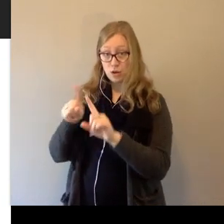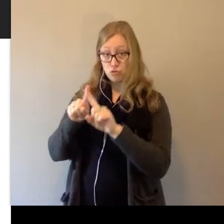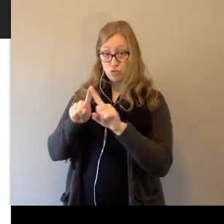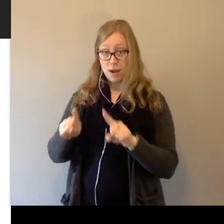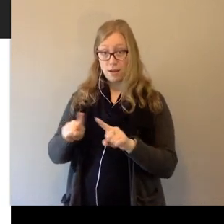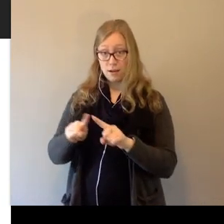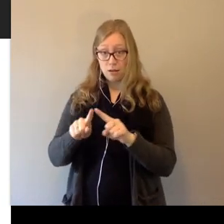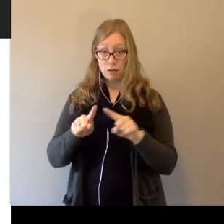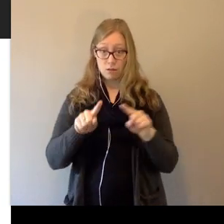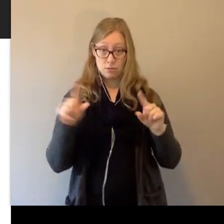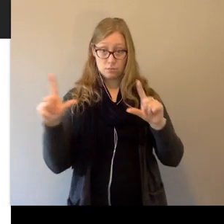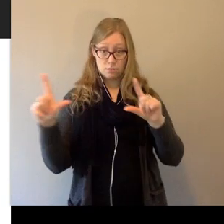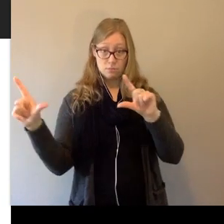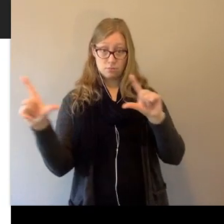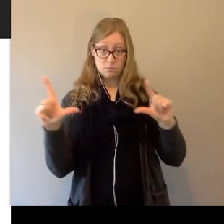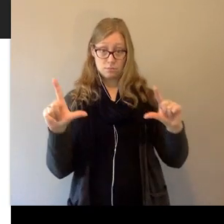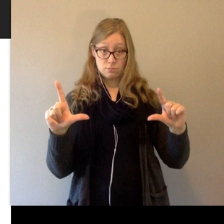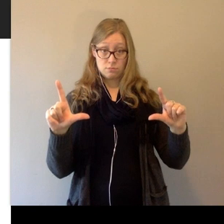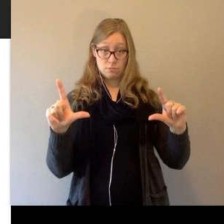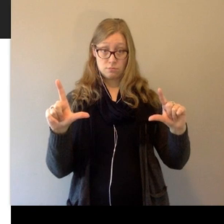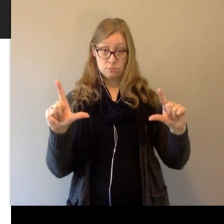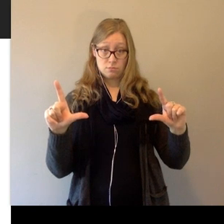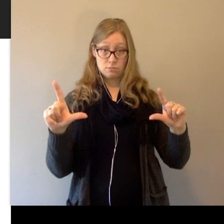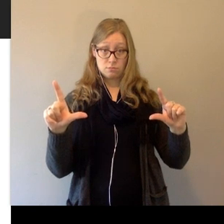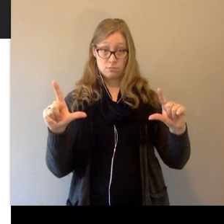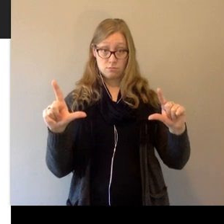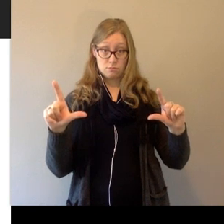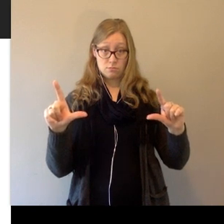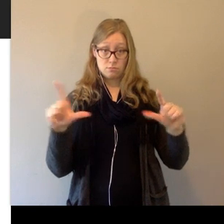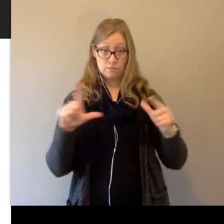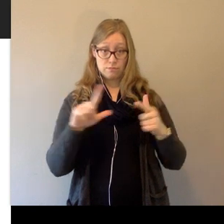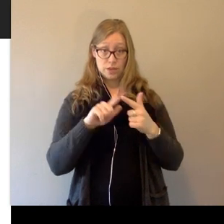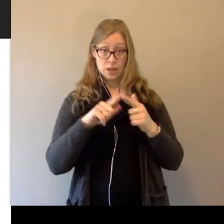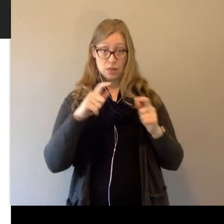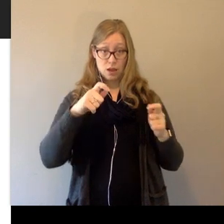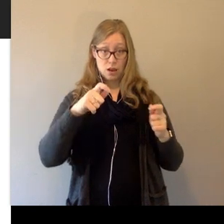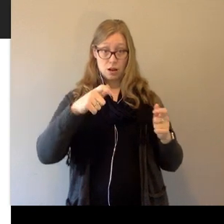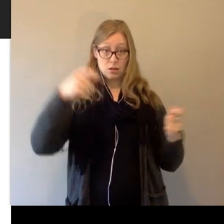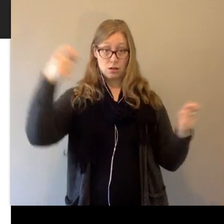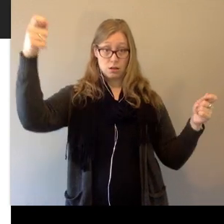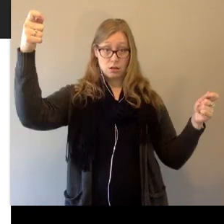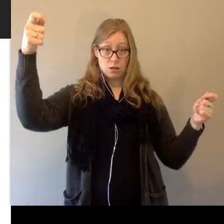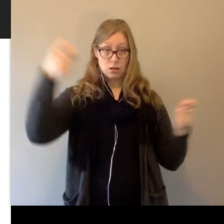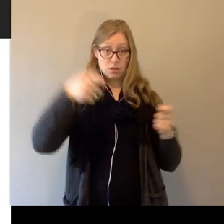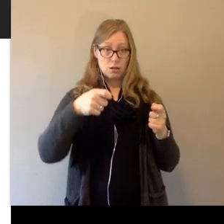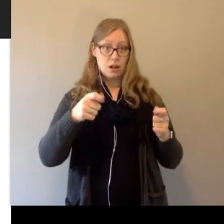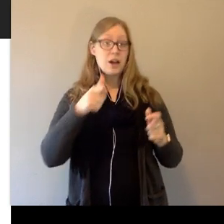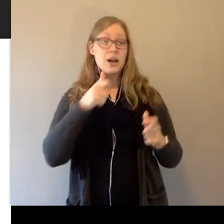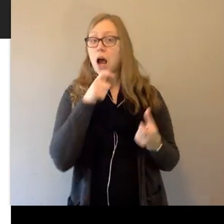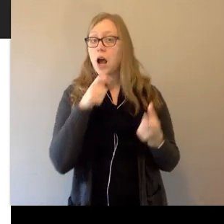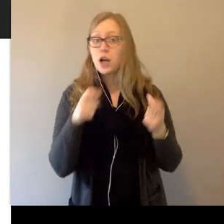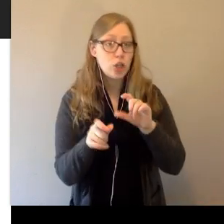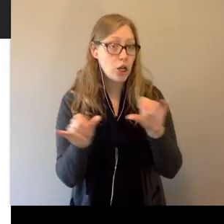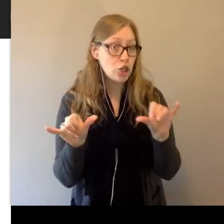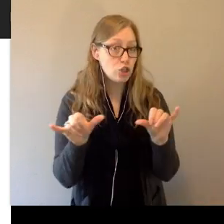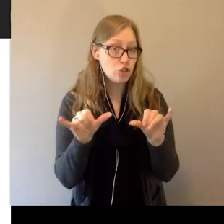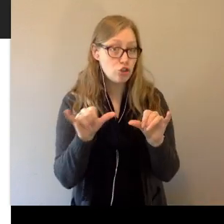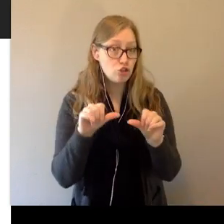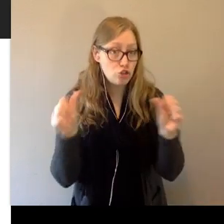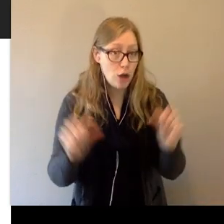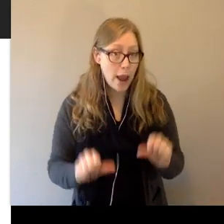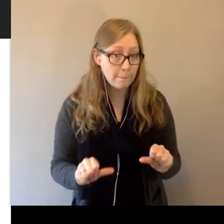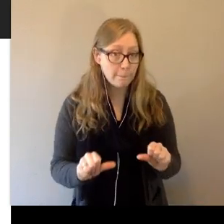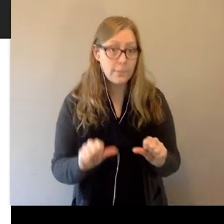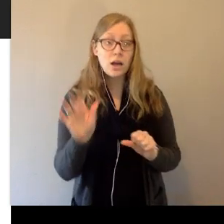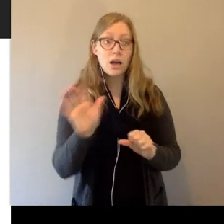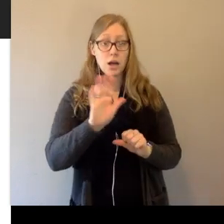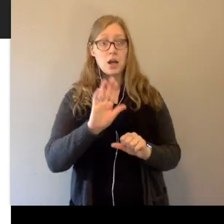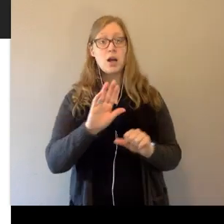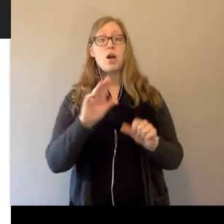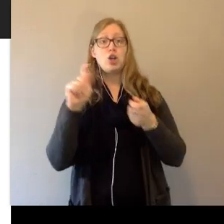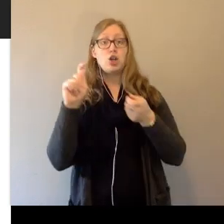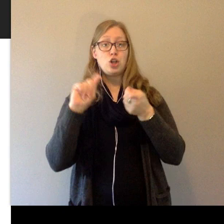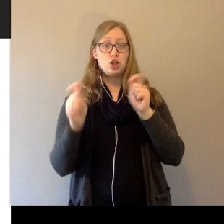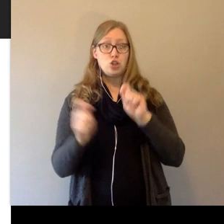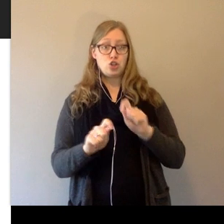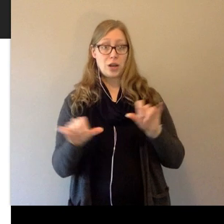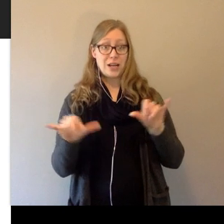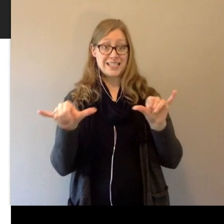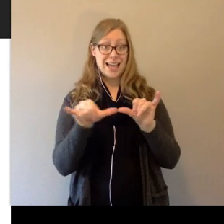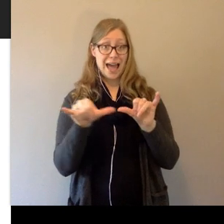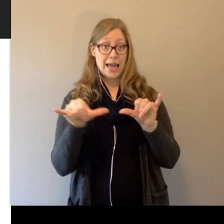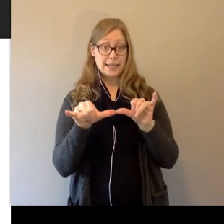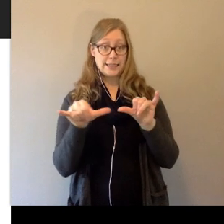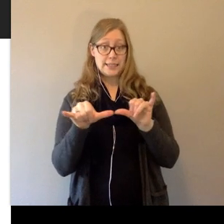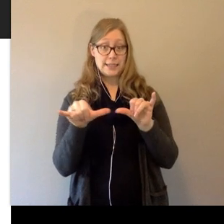at it, I'm going to make it change shape, right? Or not shape, but size. So I can see these two triangles that I have